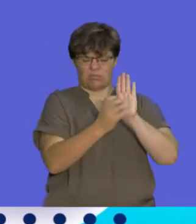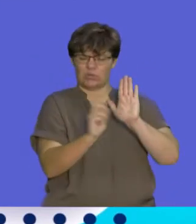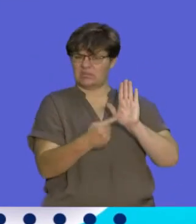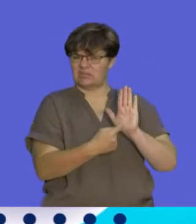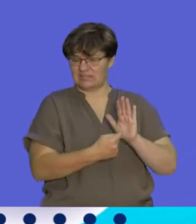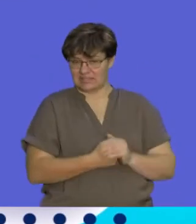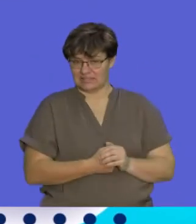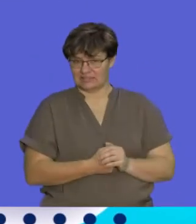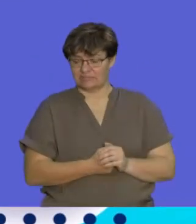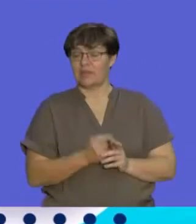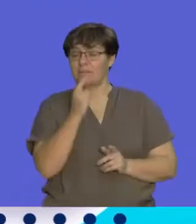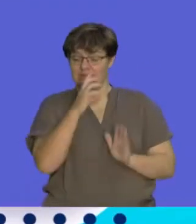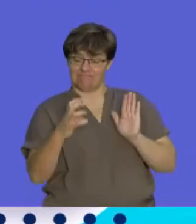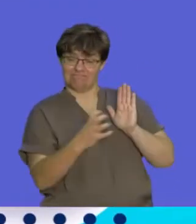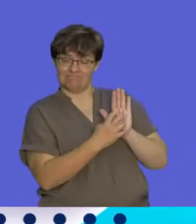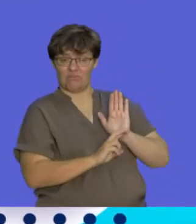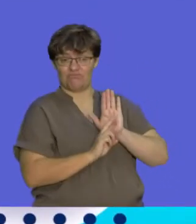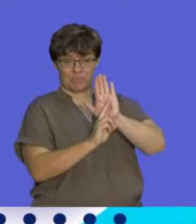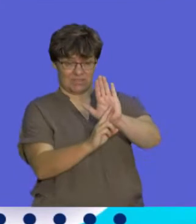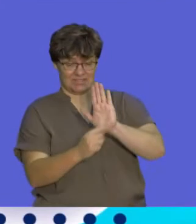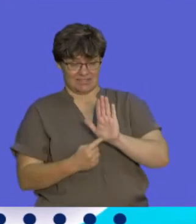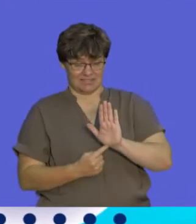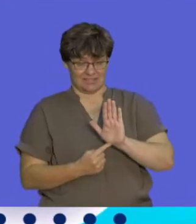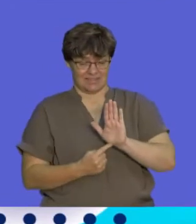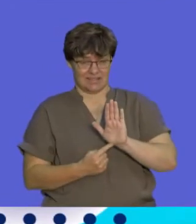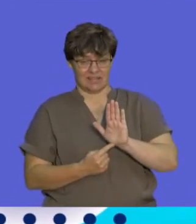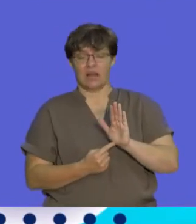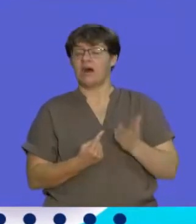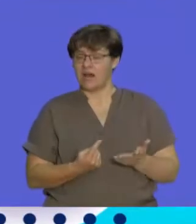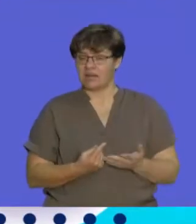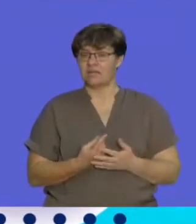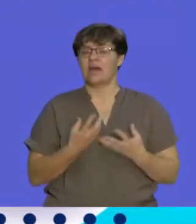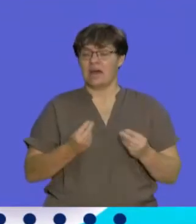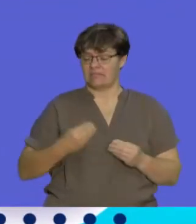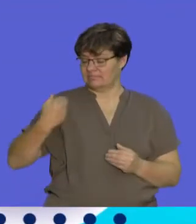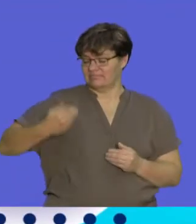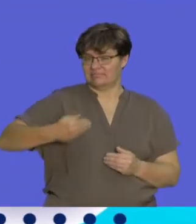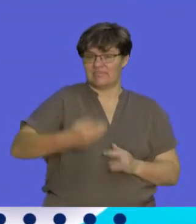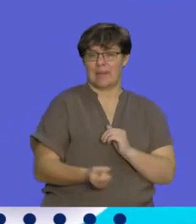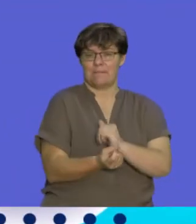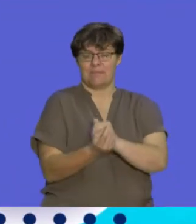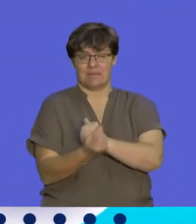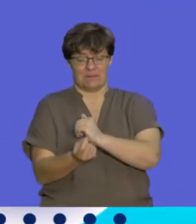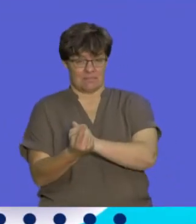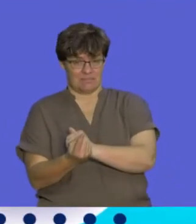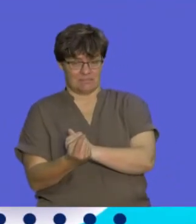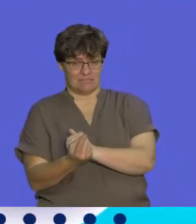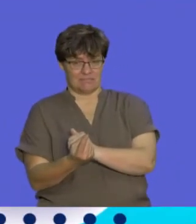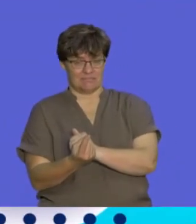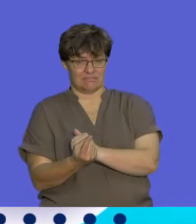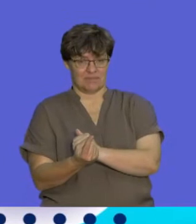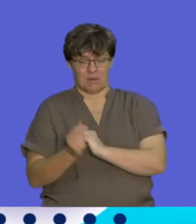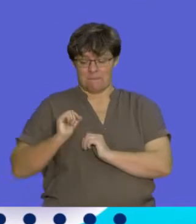diagram is a graphic representation of what happens when we have a series of events that can be following